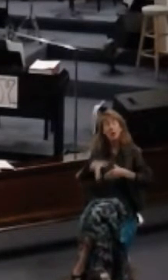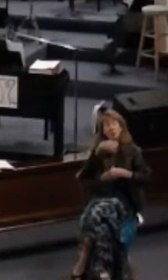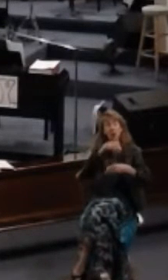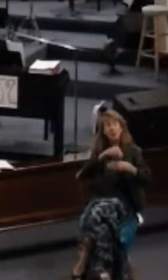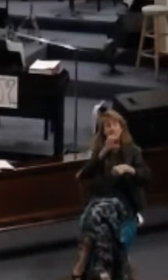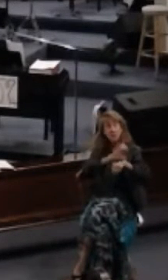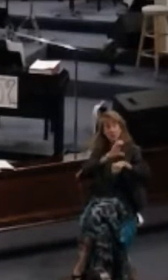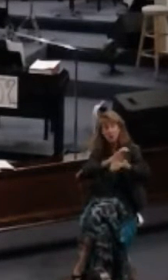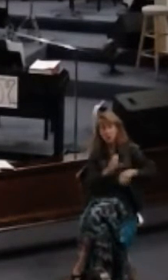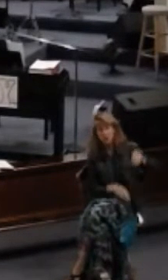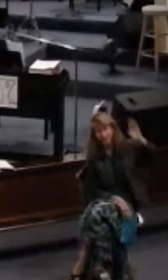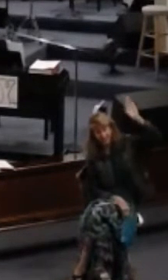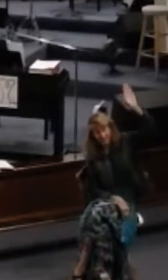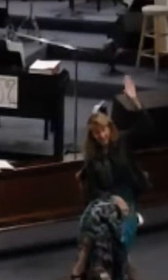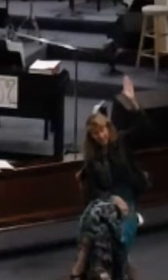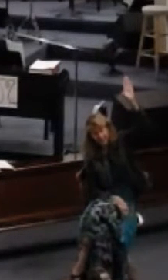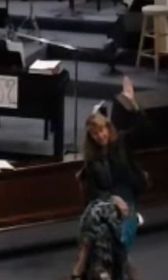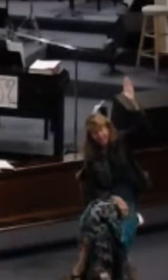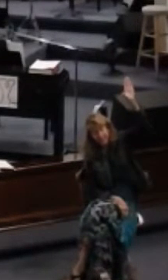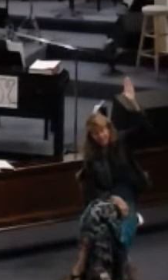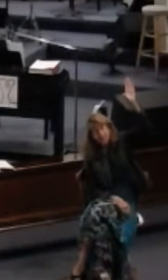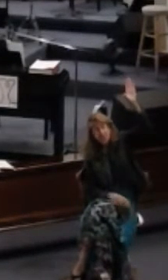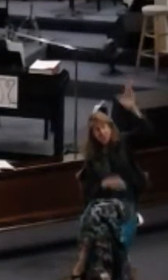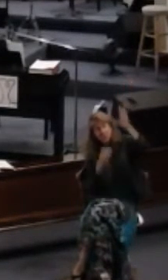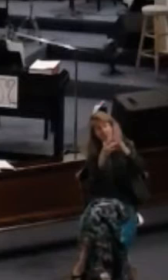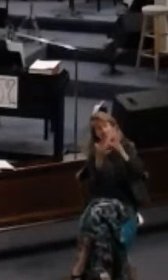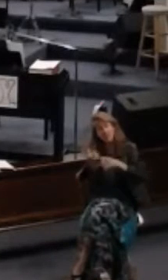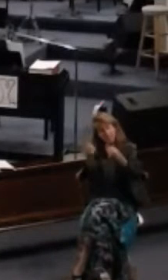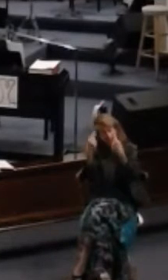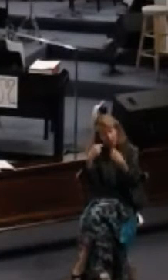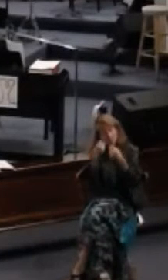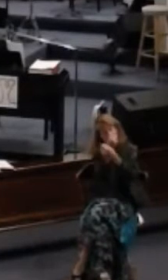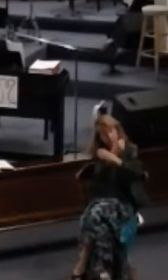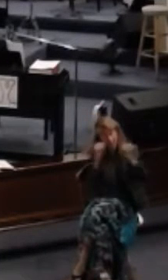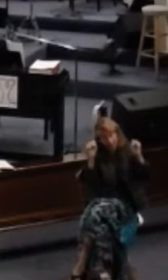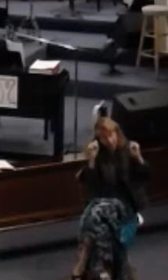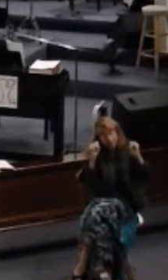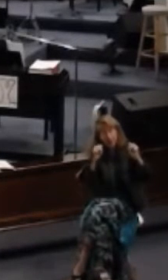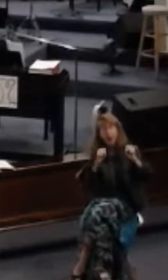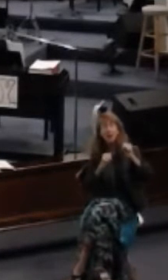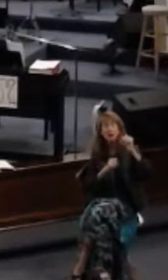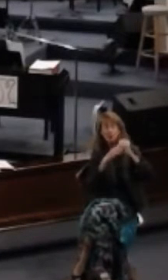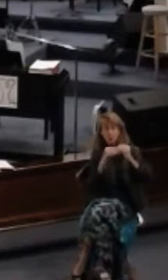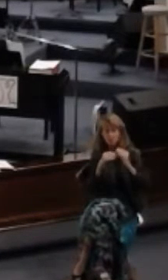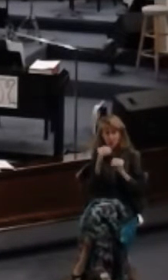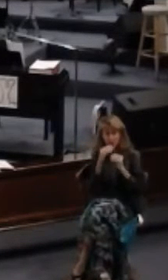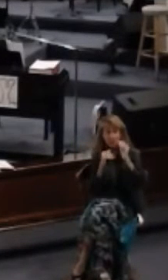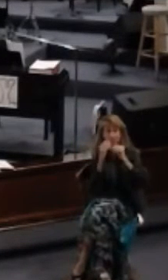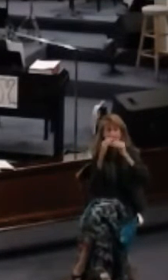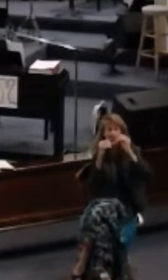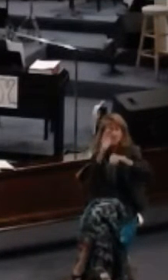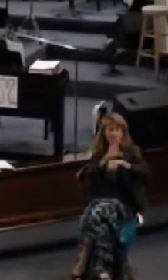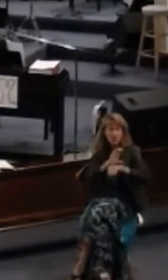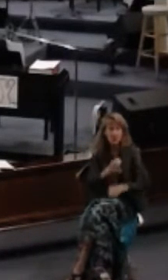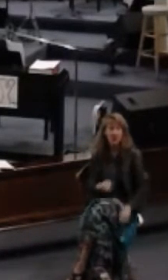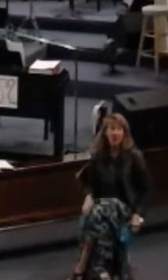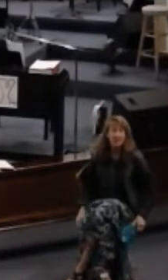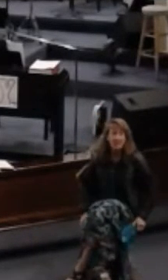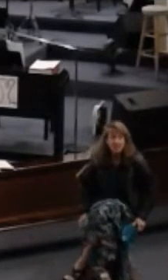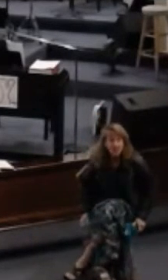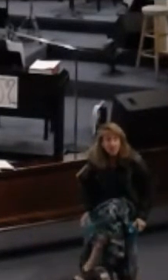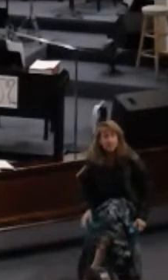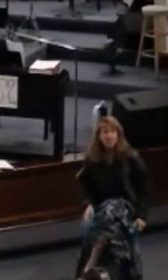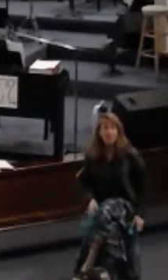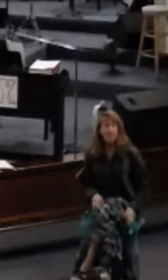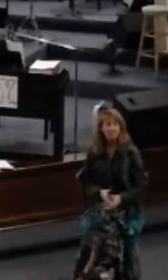church? So he came to save the lost and to build his church. Acts chapter 6, starting with